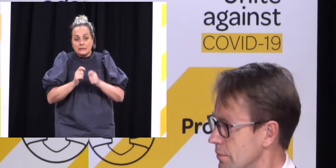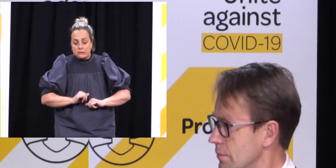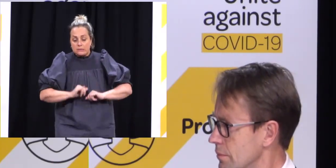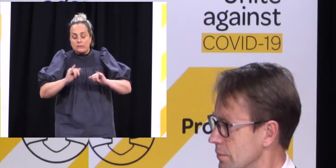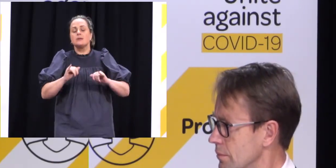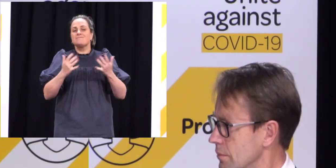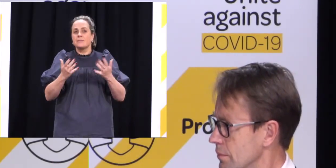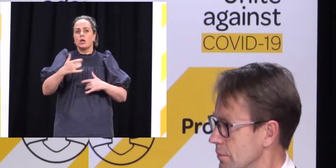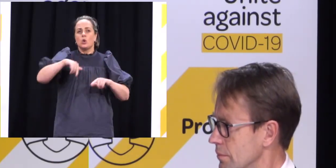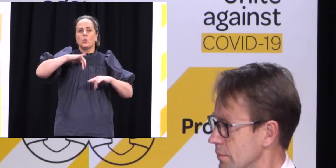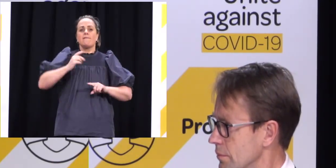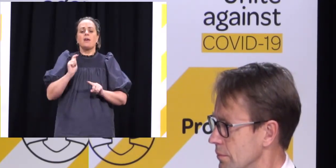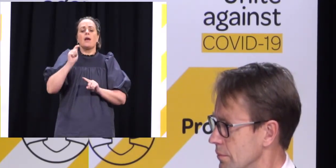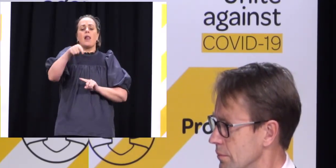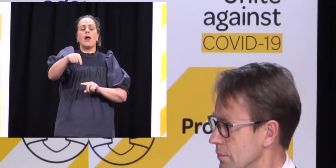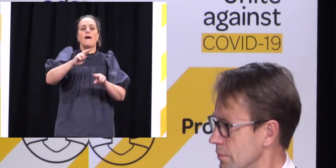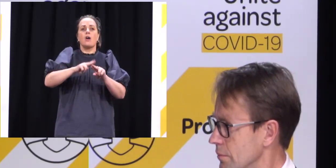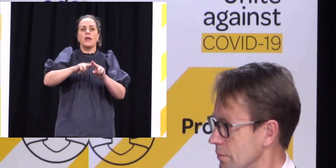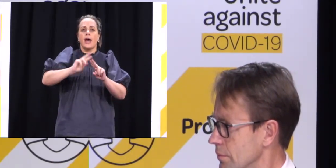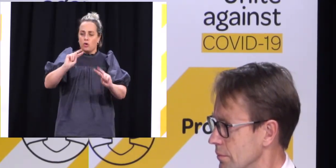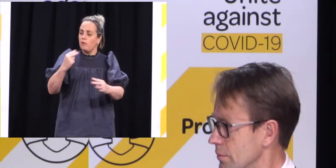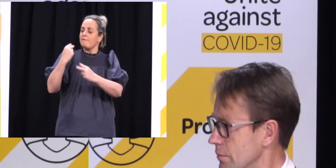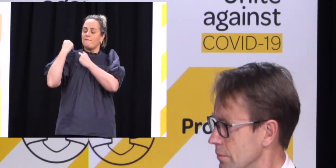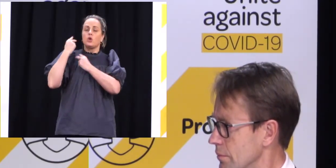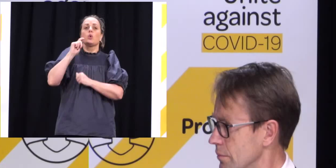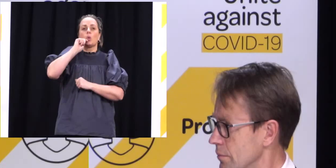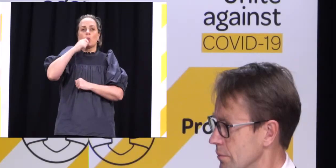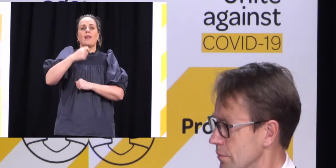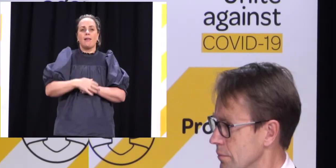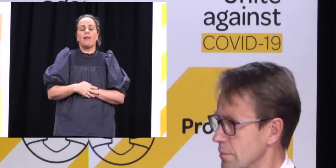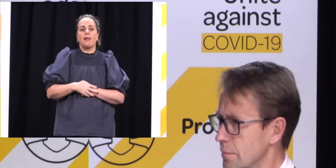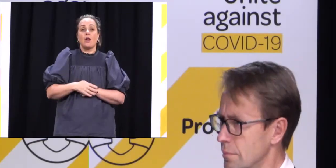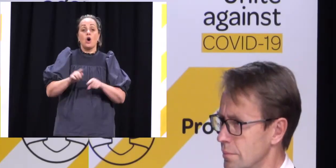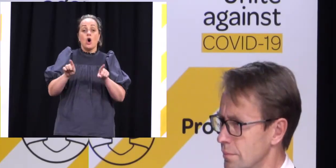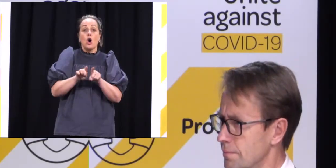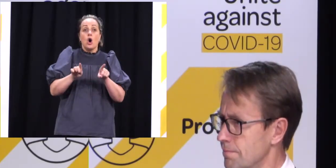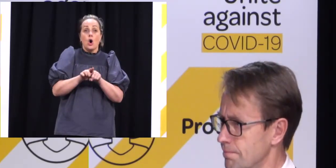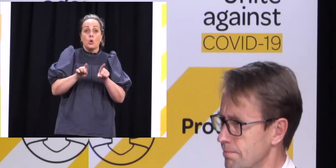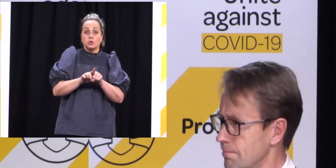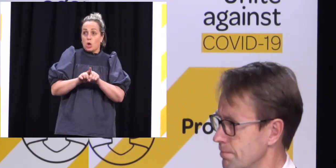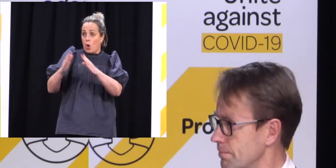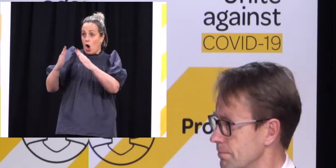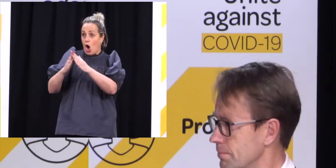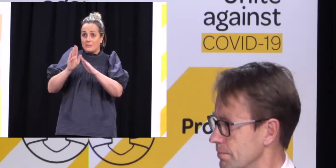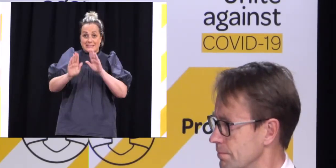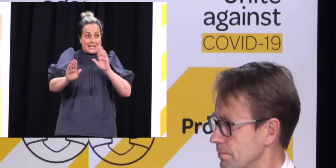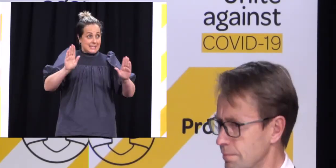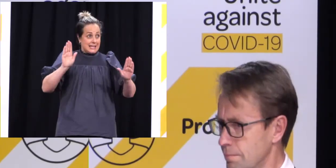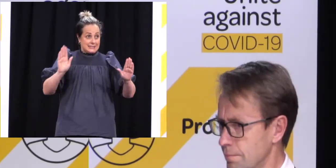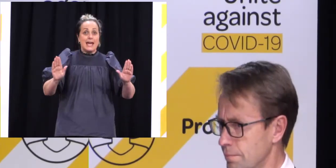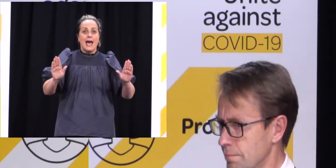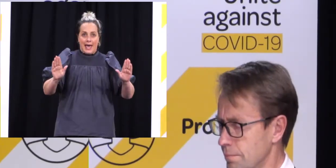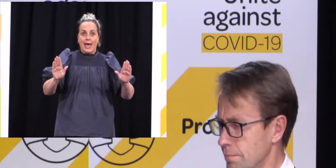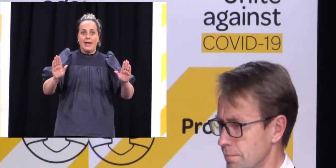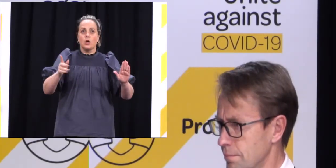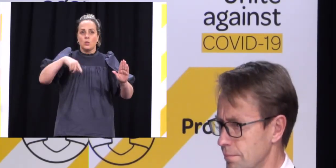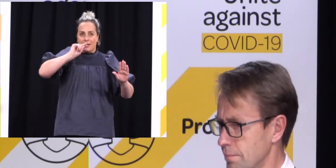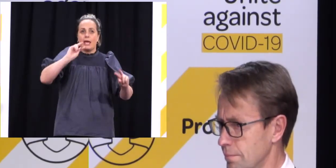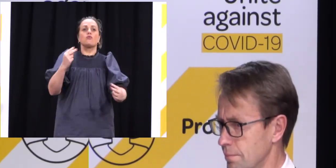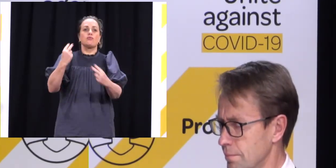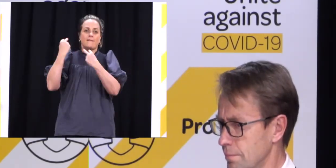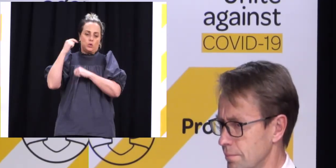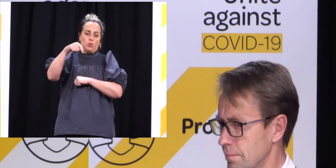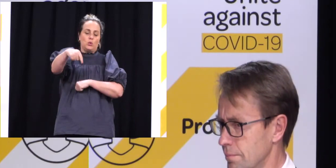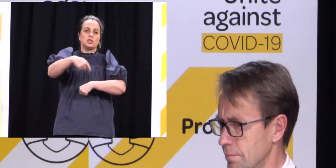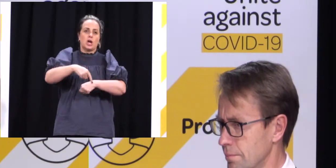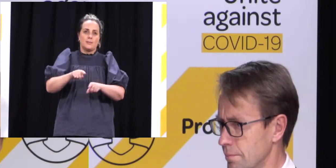an appropriate check-in. It also gives us a decent amount of time once everyone's stayed put after we've had that relocation period.